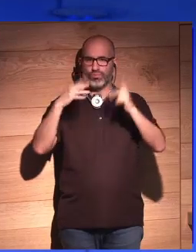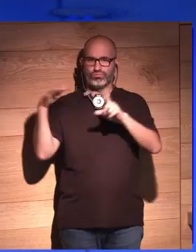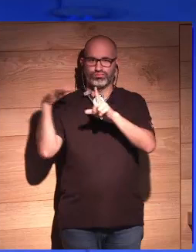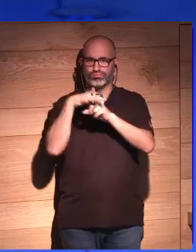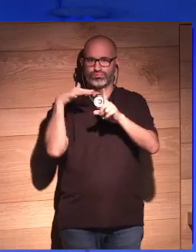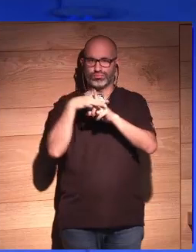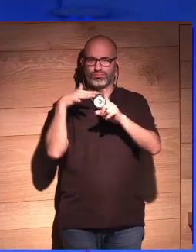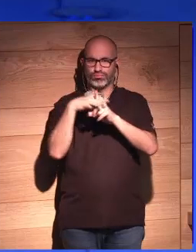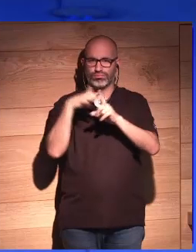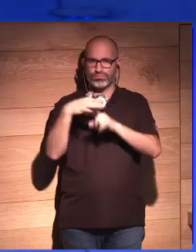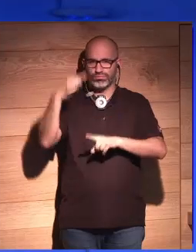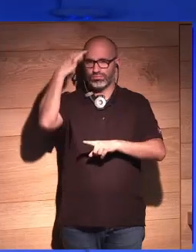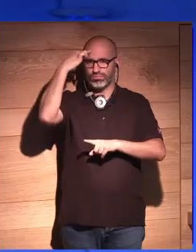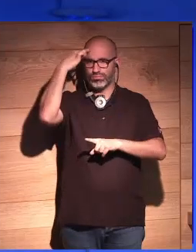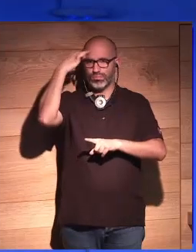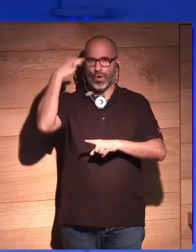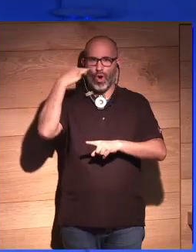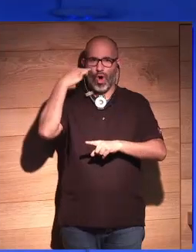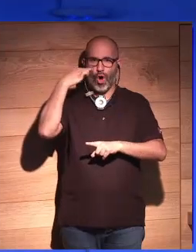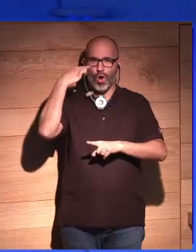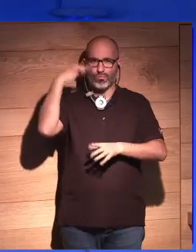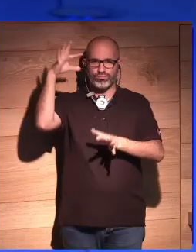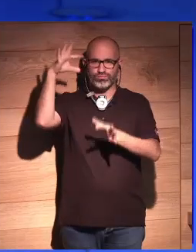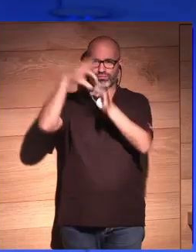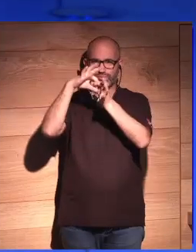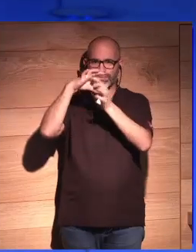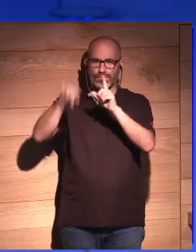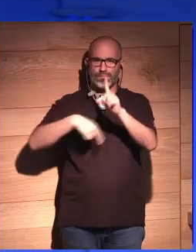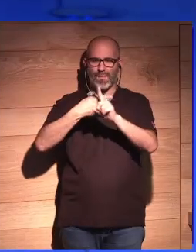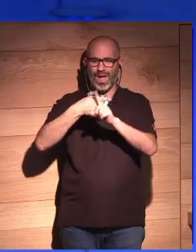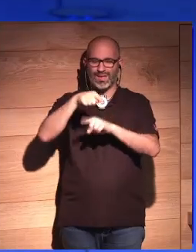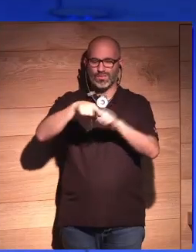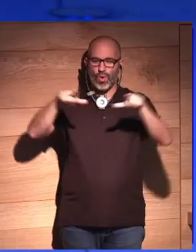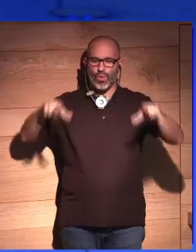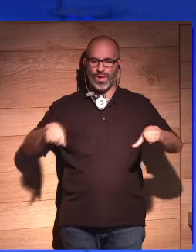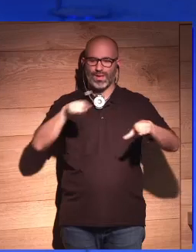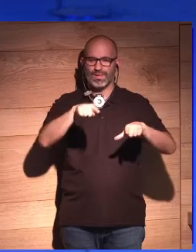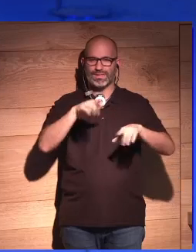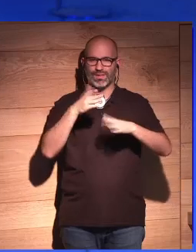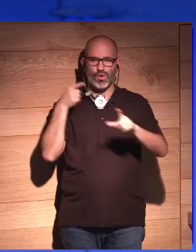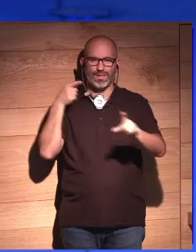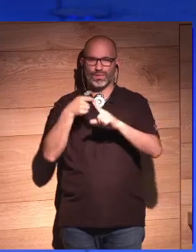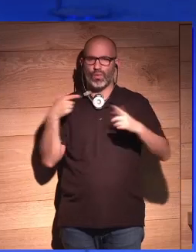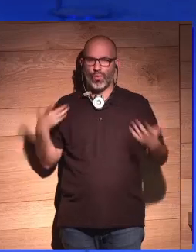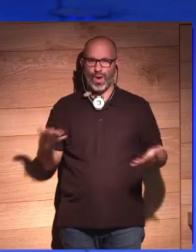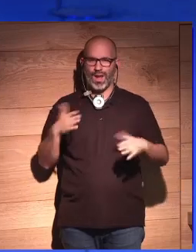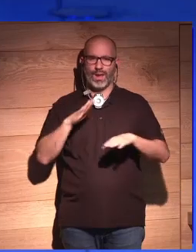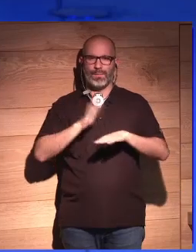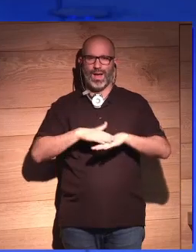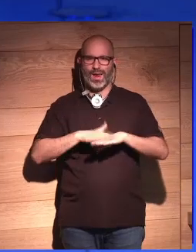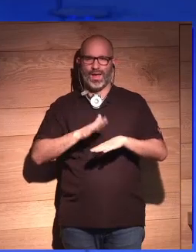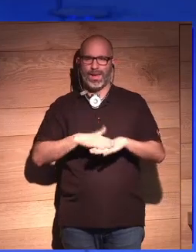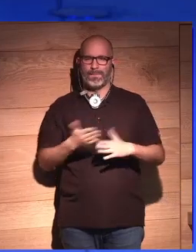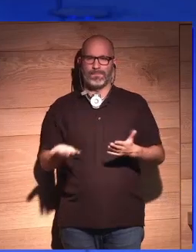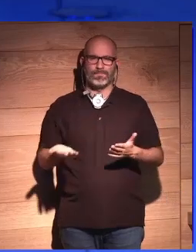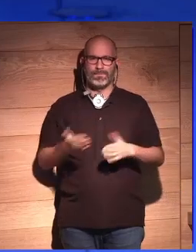So this is a venue that really was comfortably meant to wrap around the audience's bodies. We wanted to break down the audiences. We